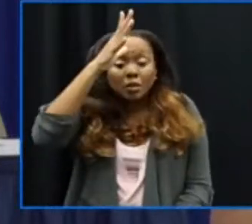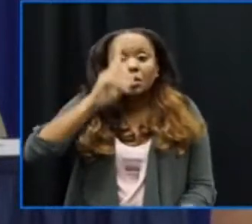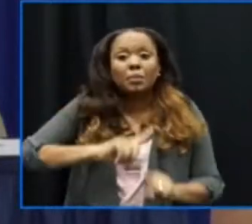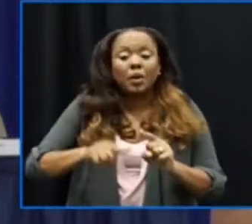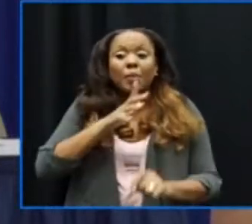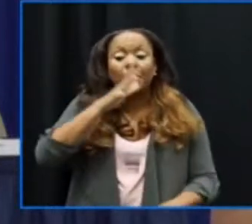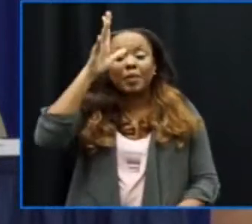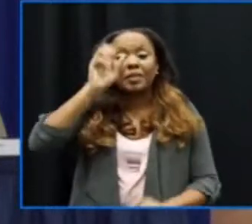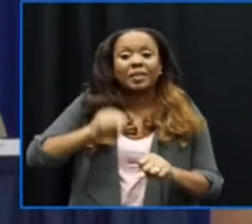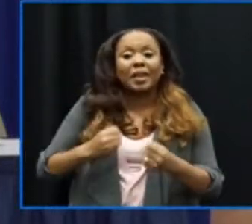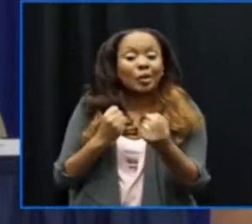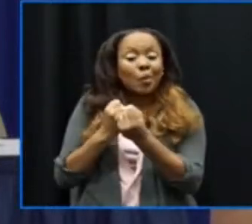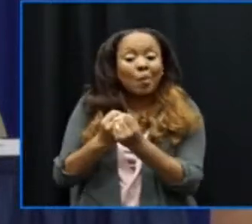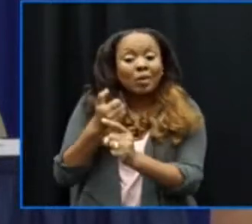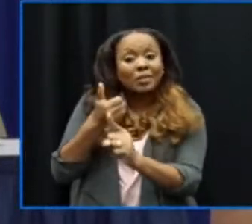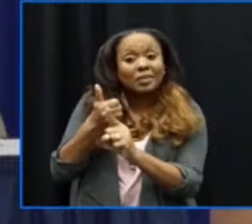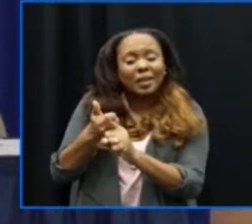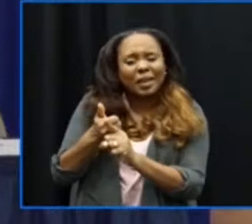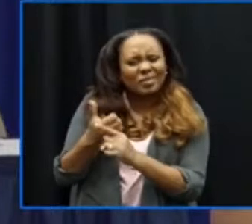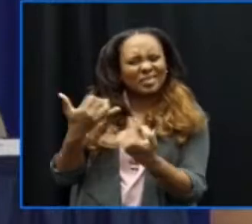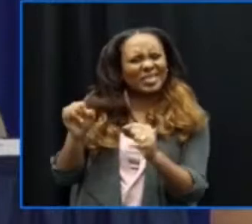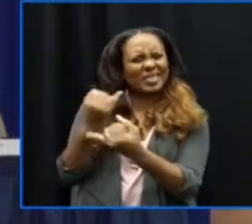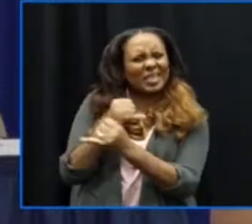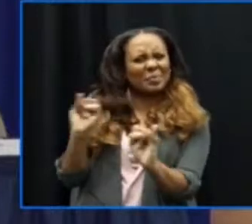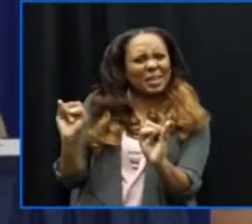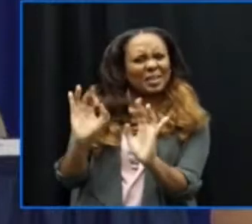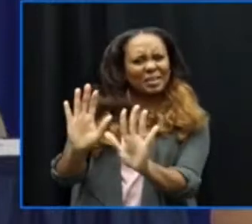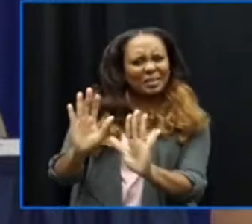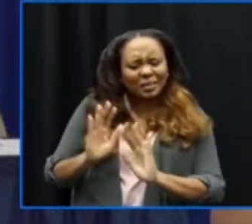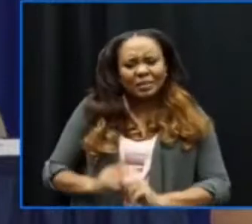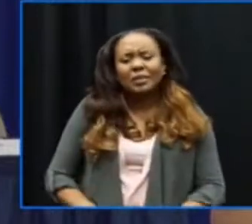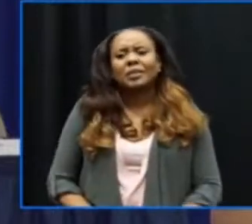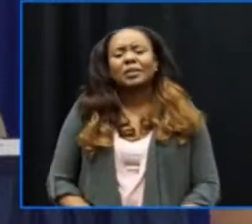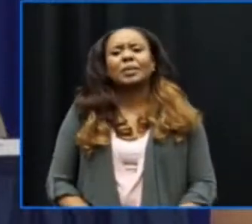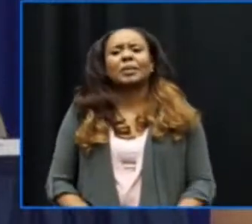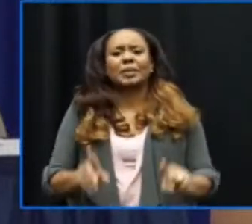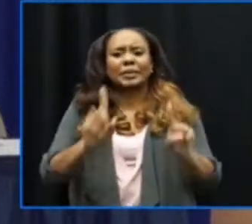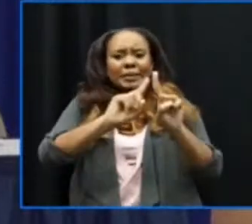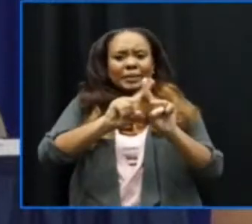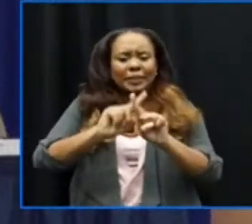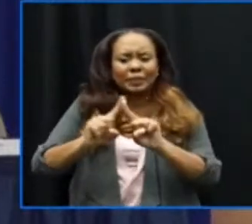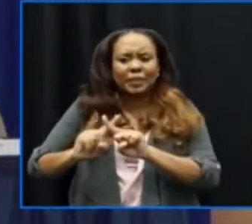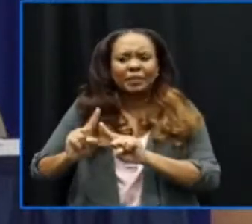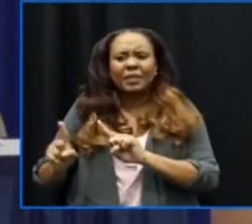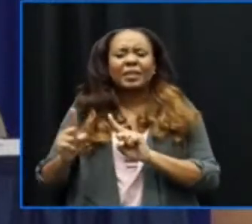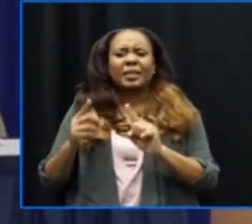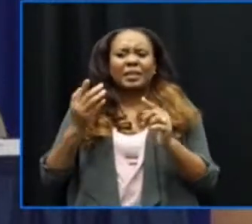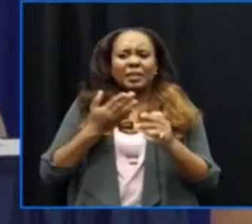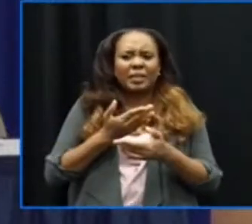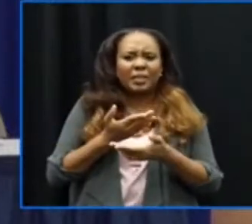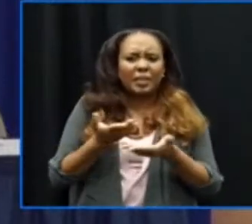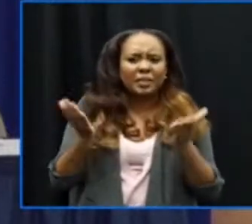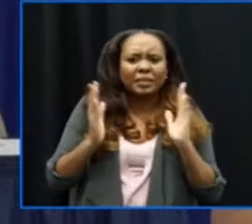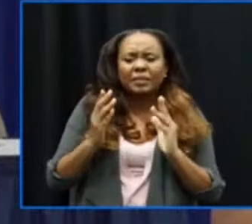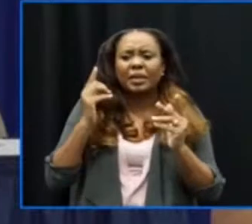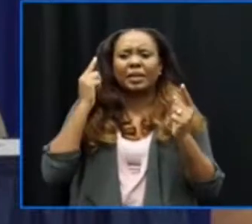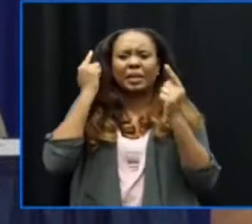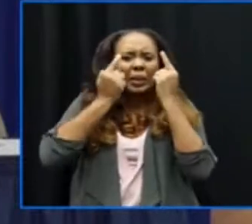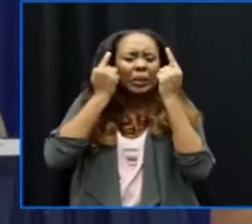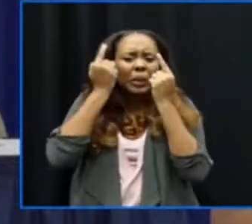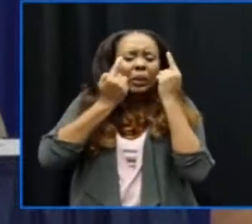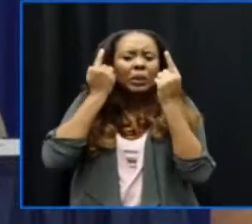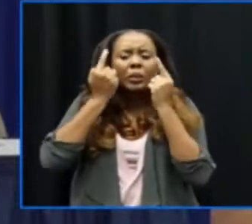can maintain their independence. So there are multifaceted considerations that must be